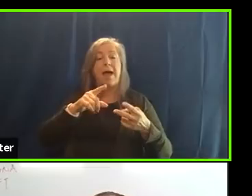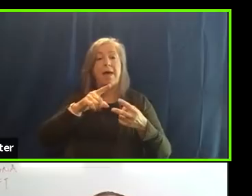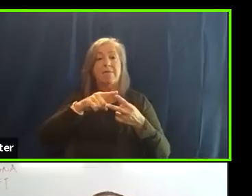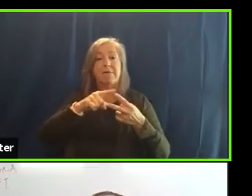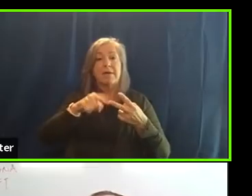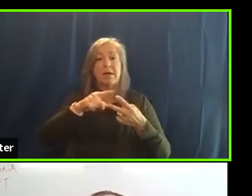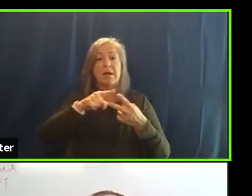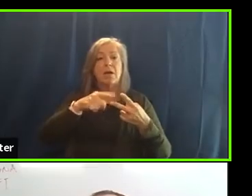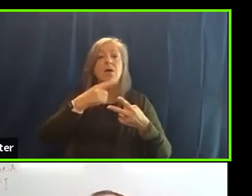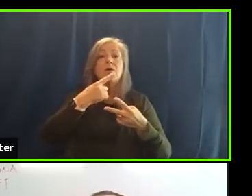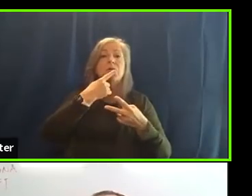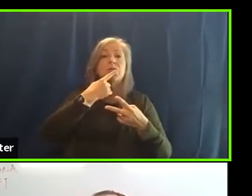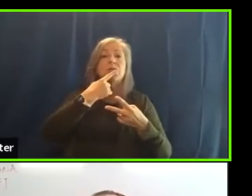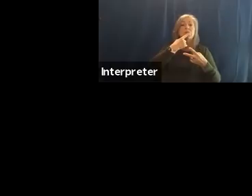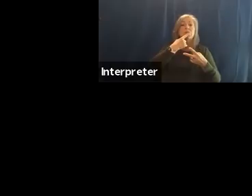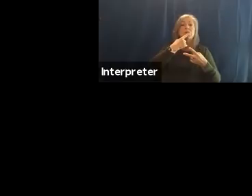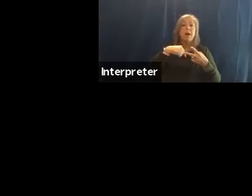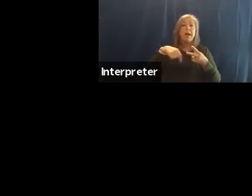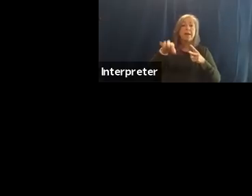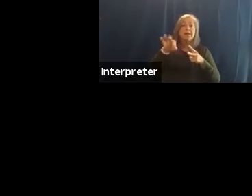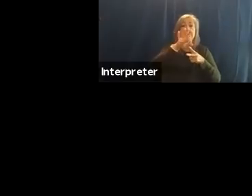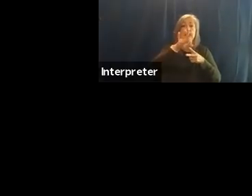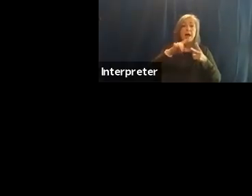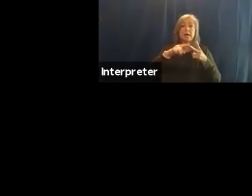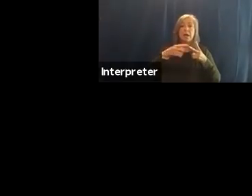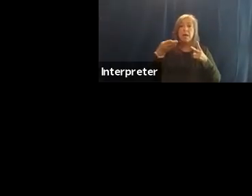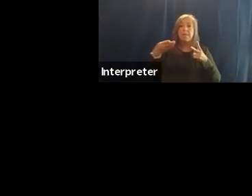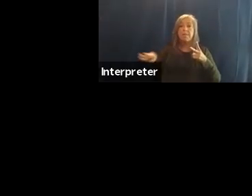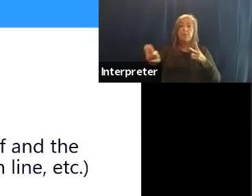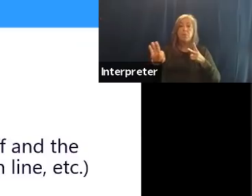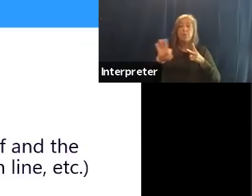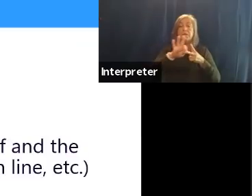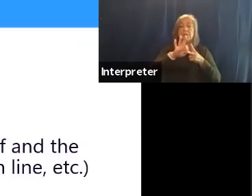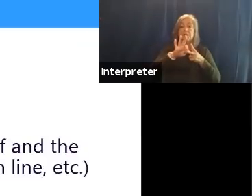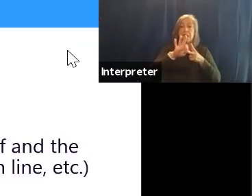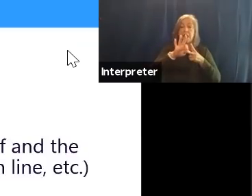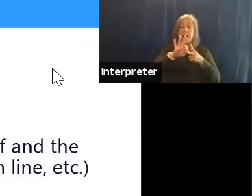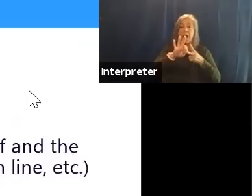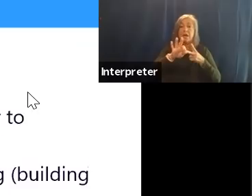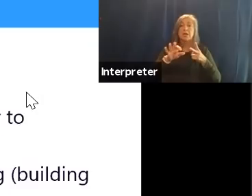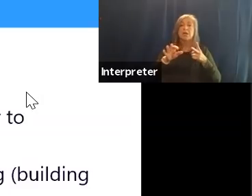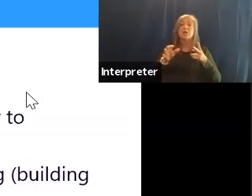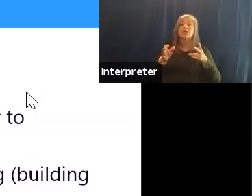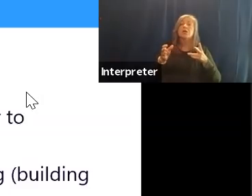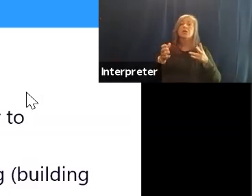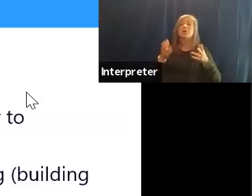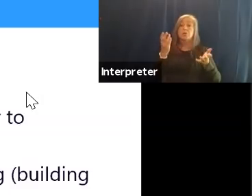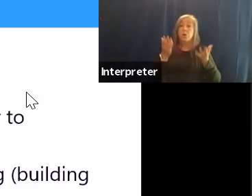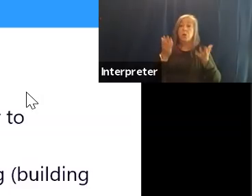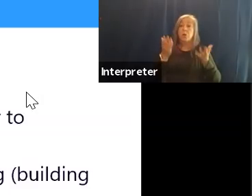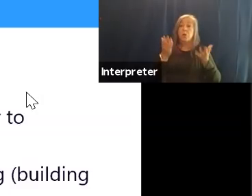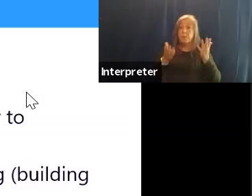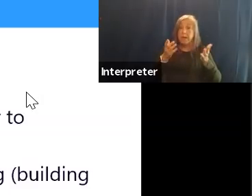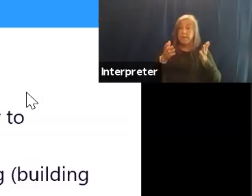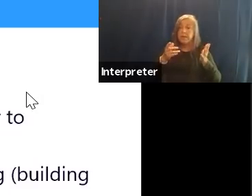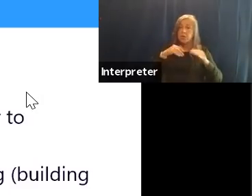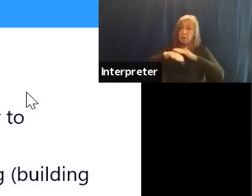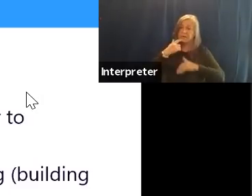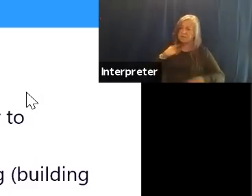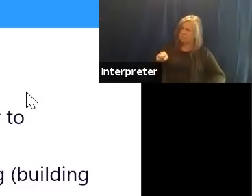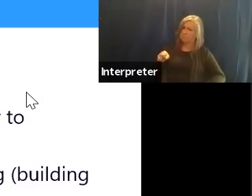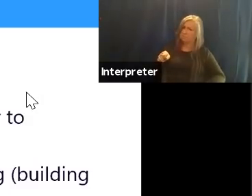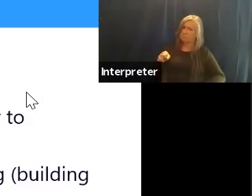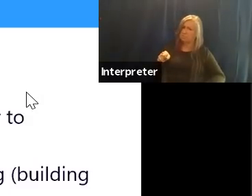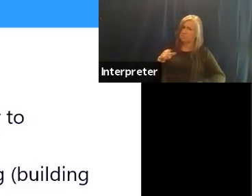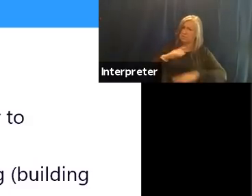blue seat, and that will help maintain that 6-foot social distancing. Even though the desks may be closer together, at any single time, students